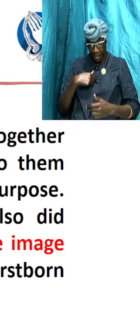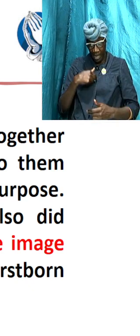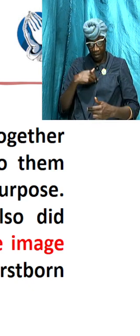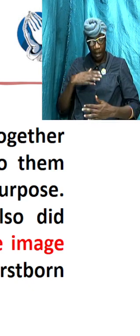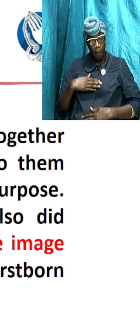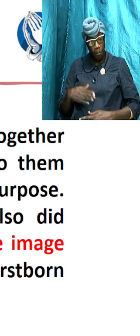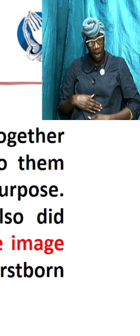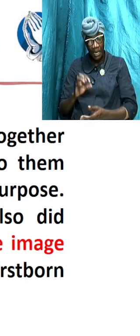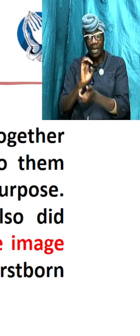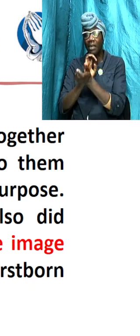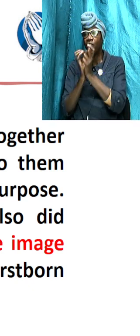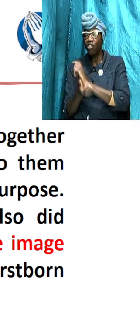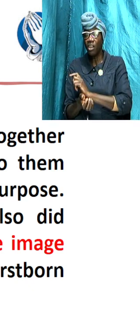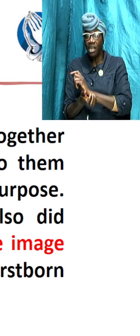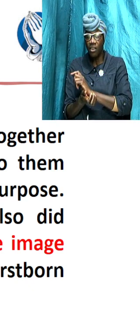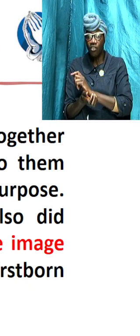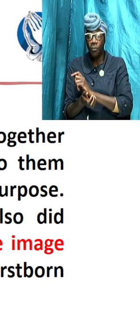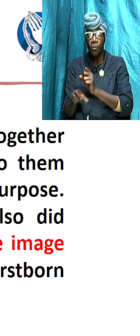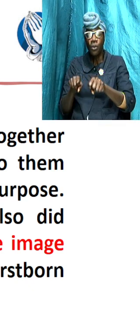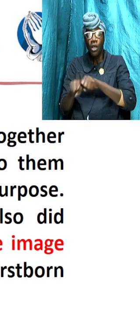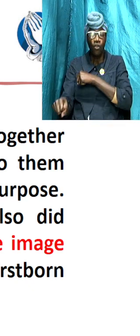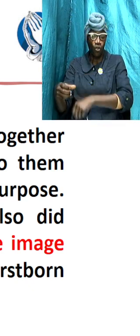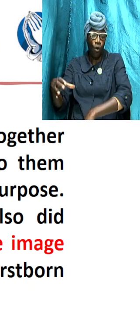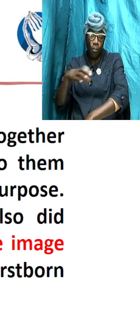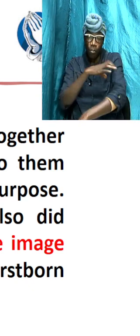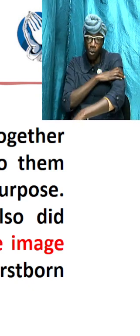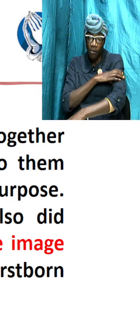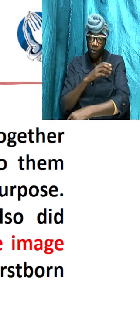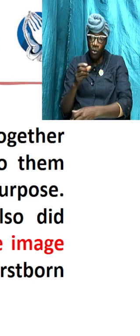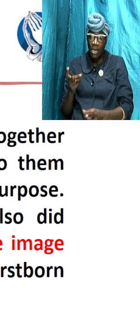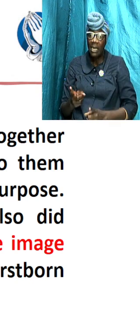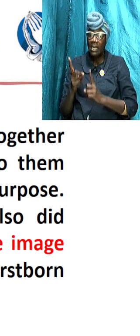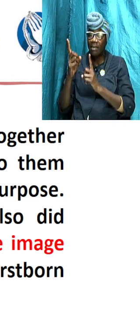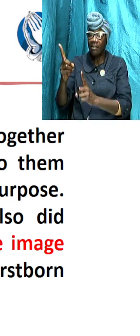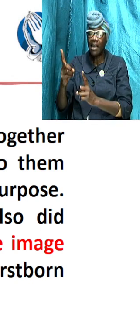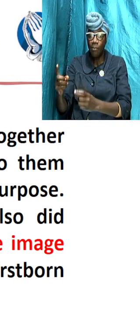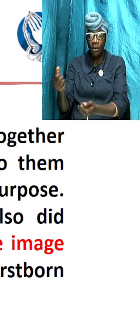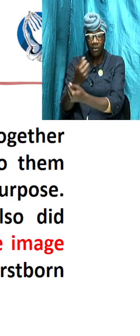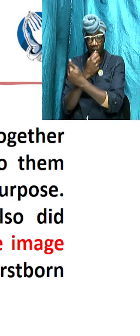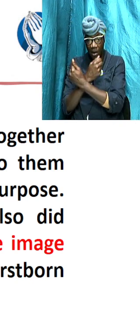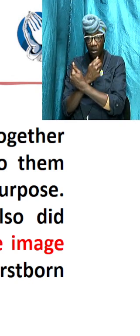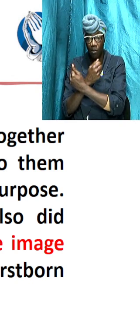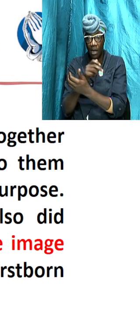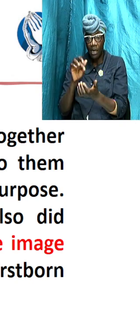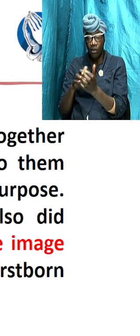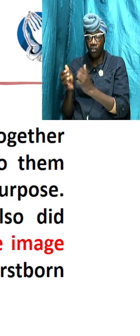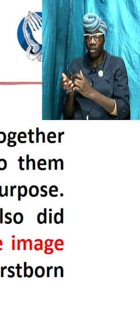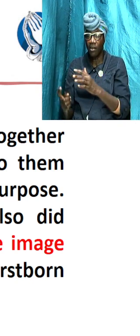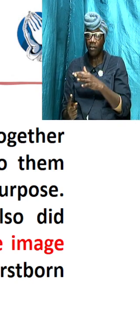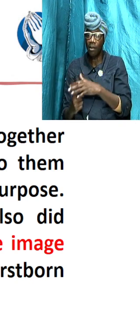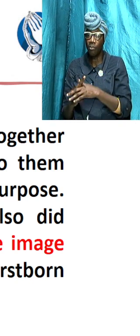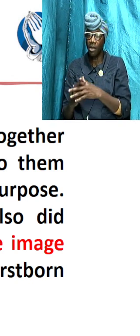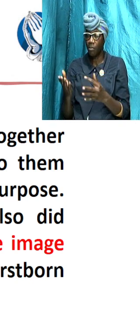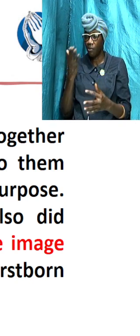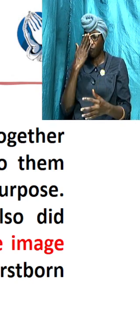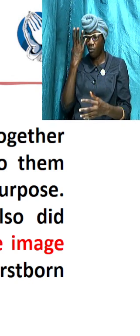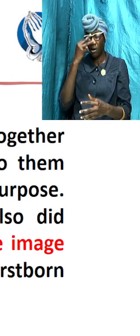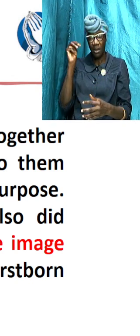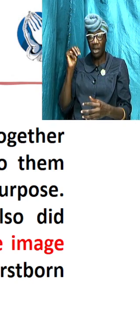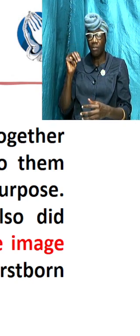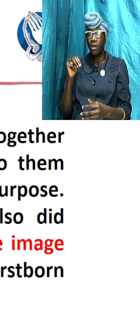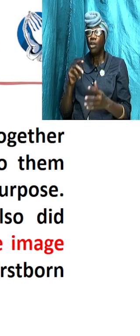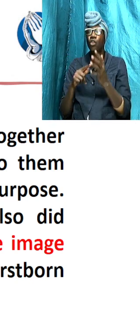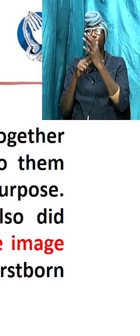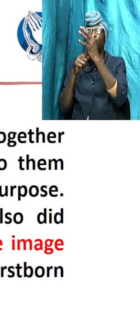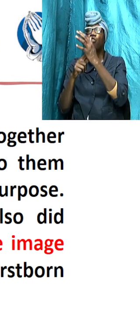you imagine? It was so powerful that while the disciples were locked away in a room, Jesus just appeared before them. Amen. And to show that he was not spirit, he